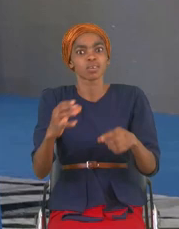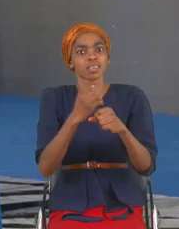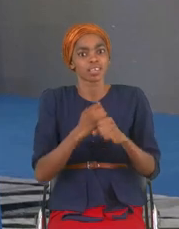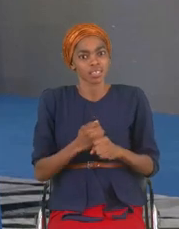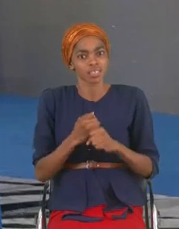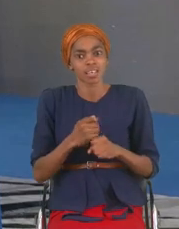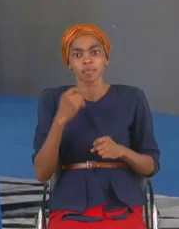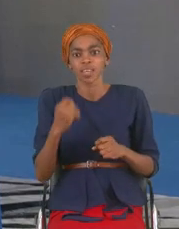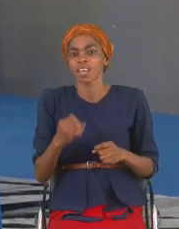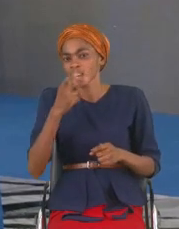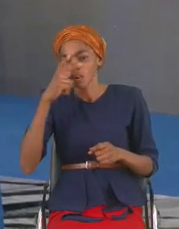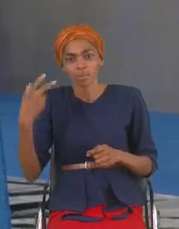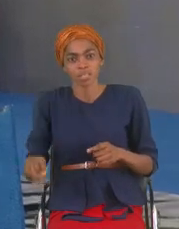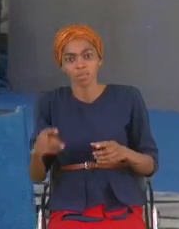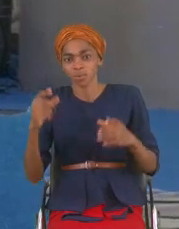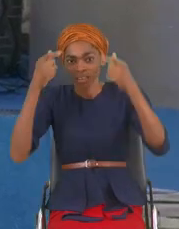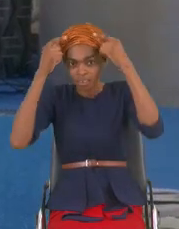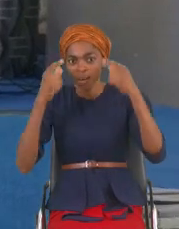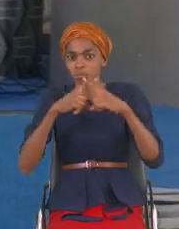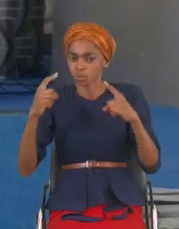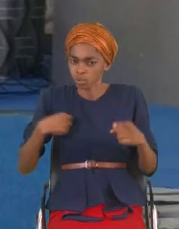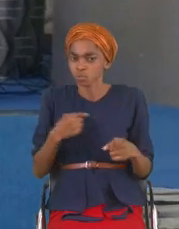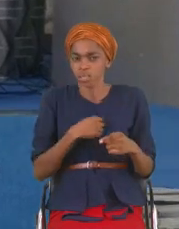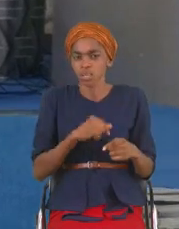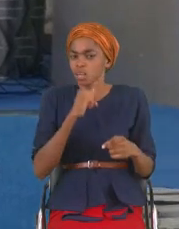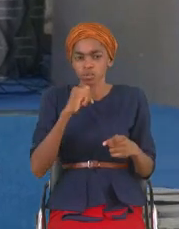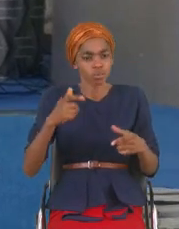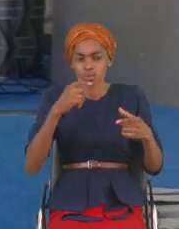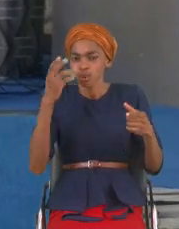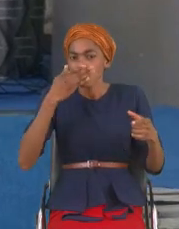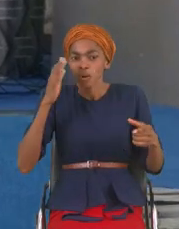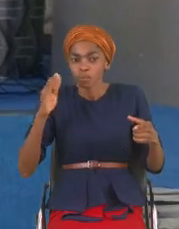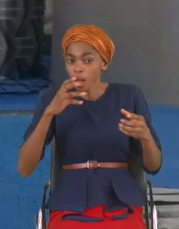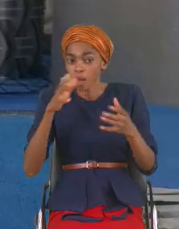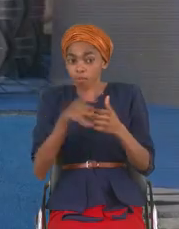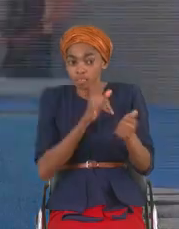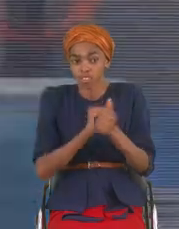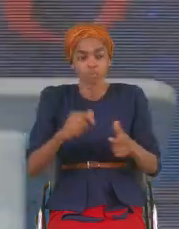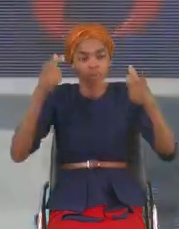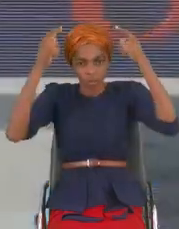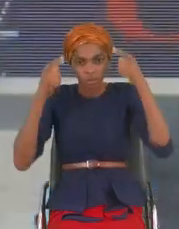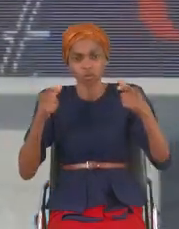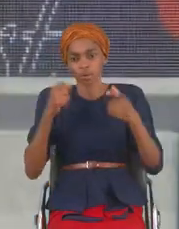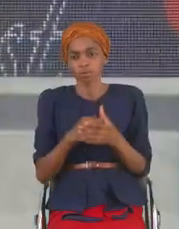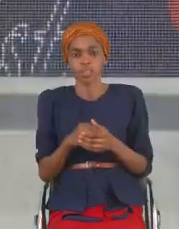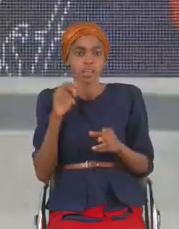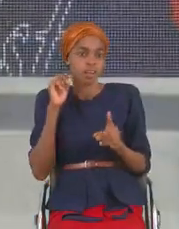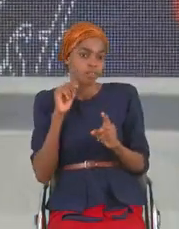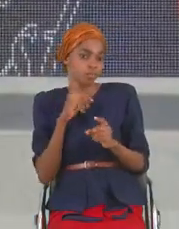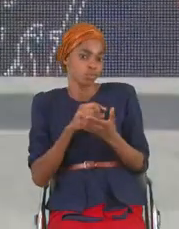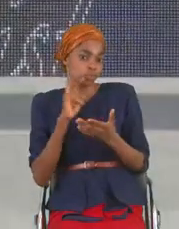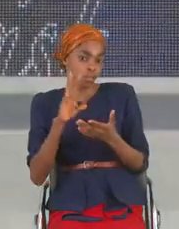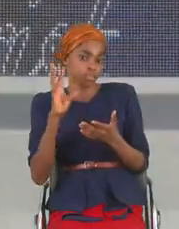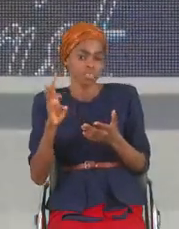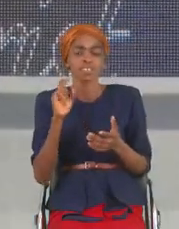corruptible crown, but we and incorruptible. In verse 26, it says, therefore,